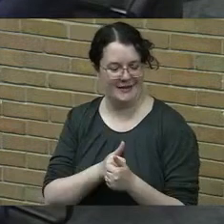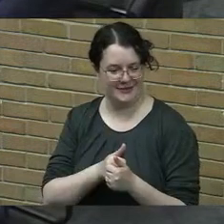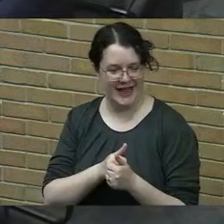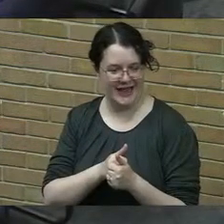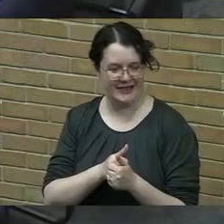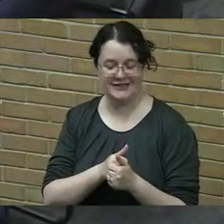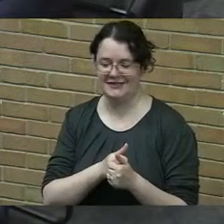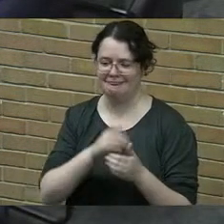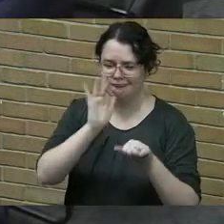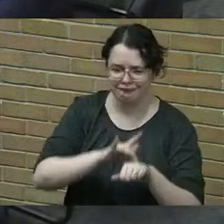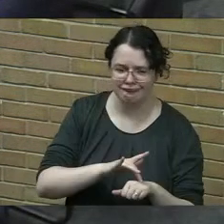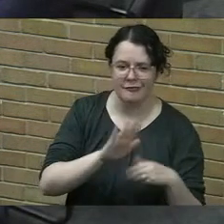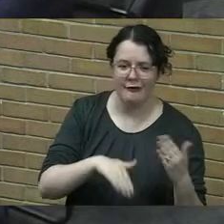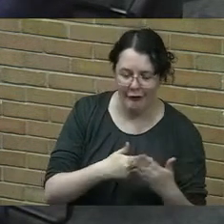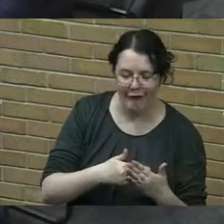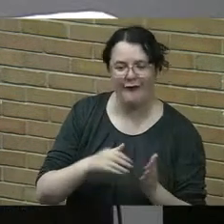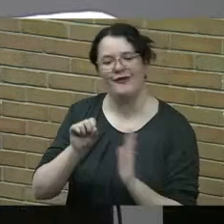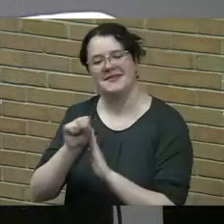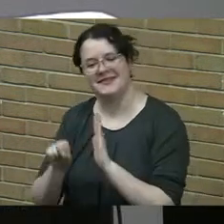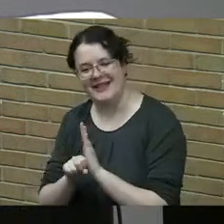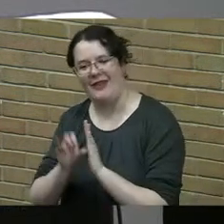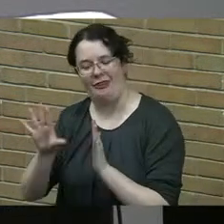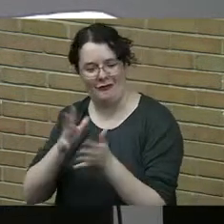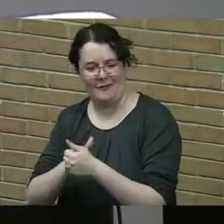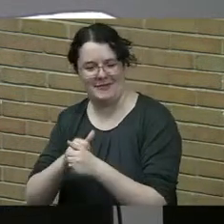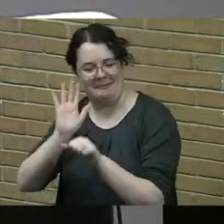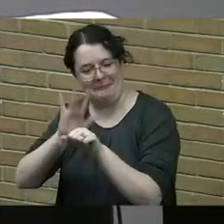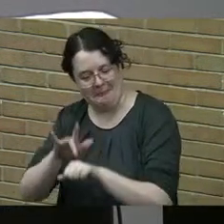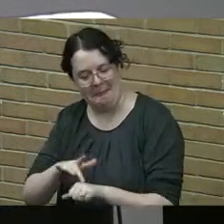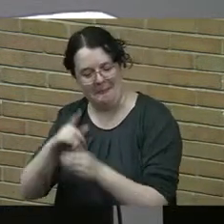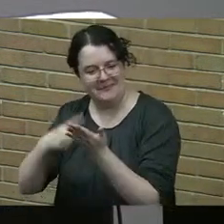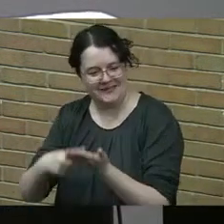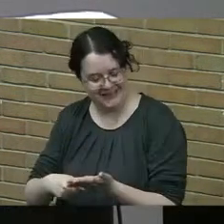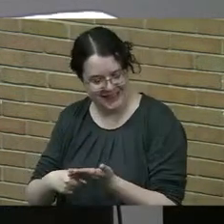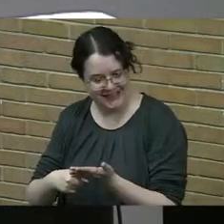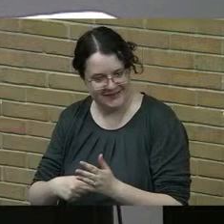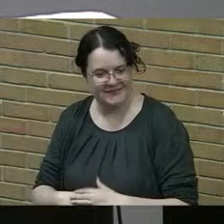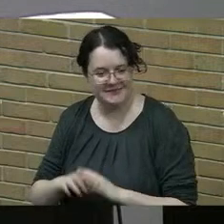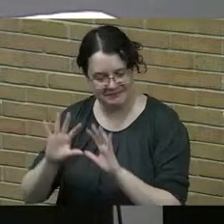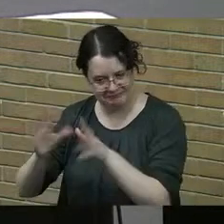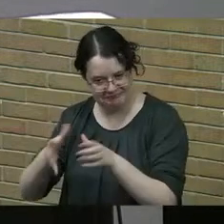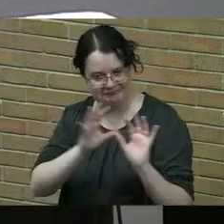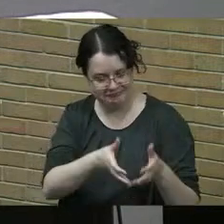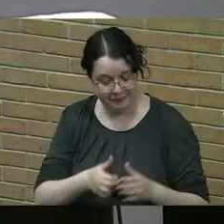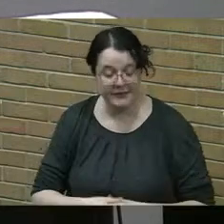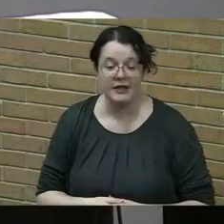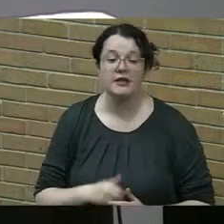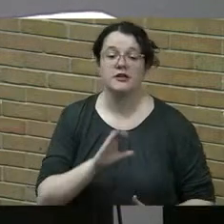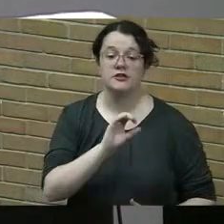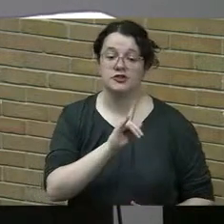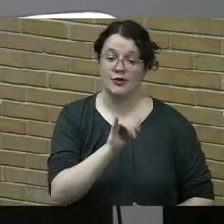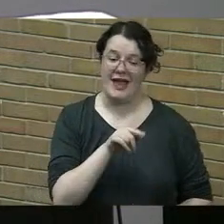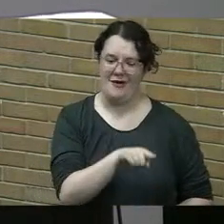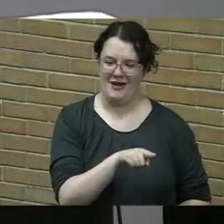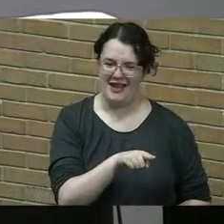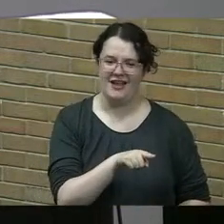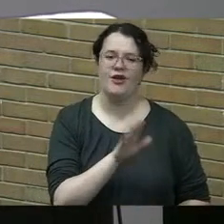DOT projects in another fell swoop. So County DOT, the Elmwood Avenue Road